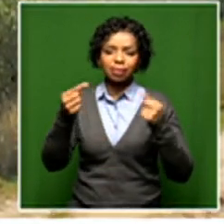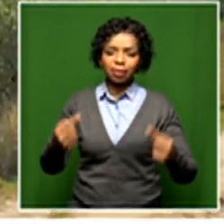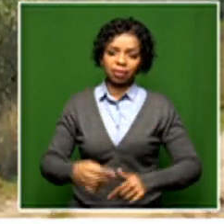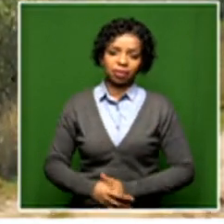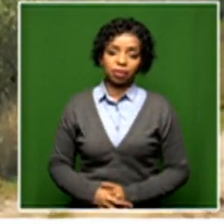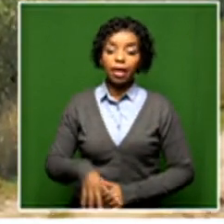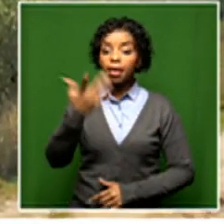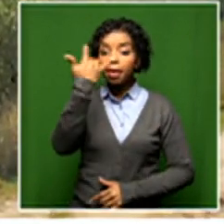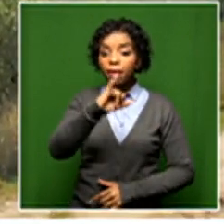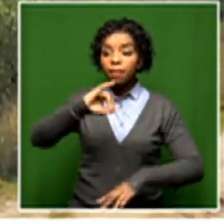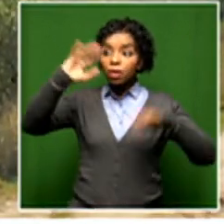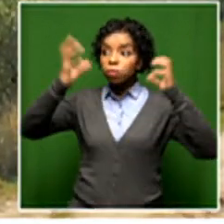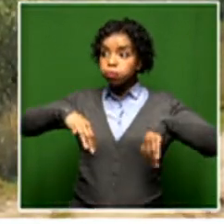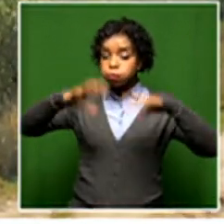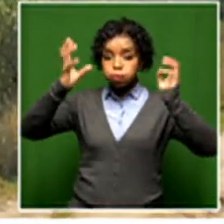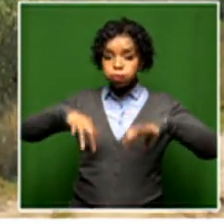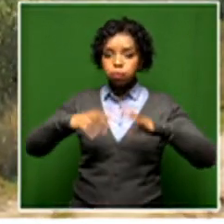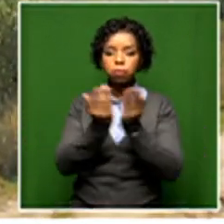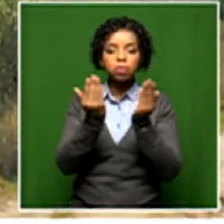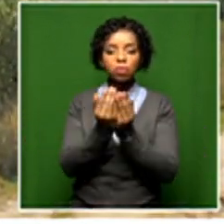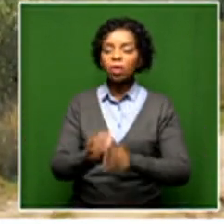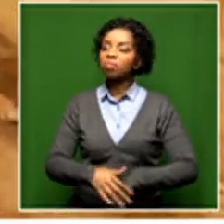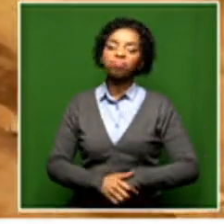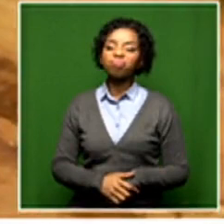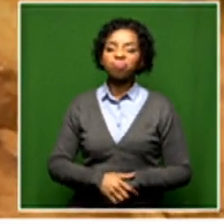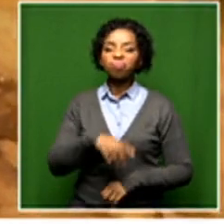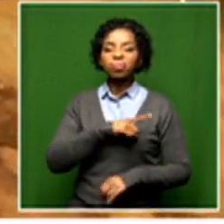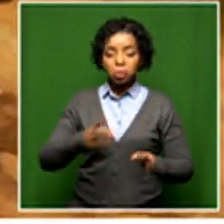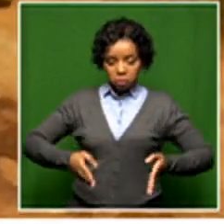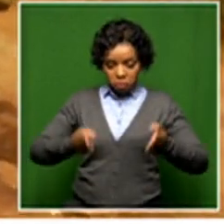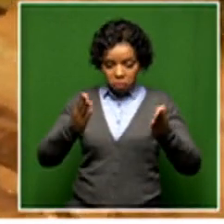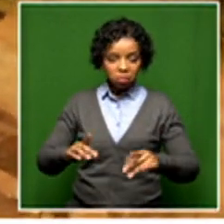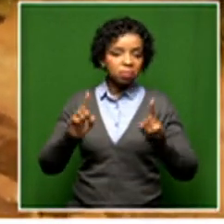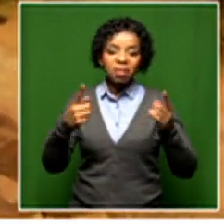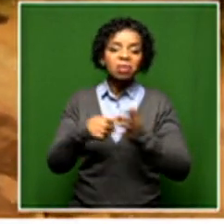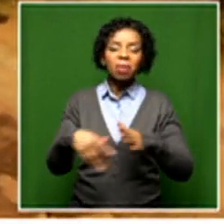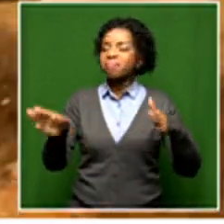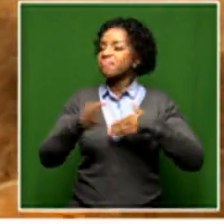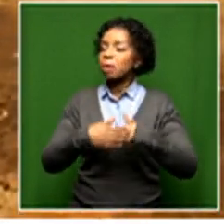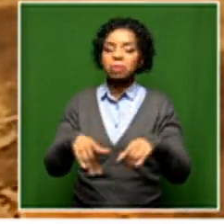falling, there is no school and the shop is closed because there is no business. Even